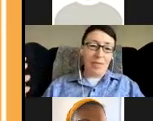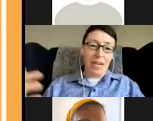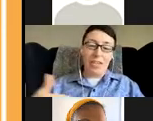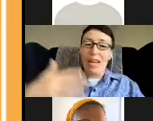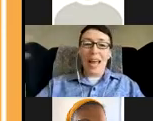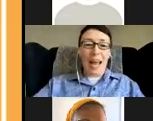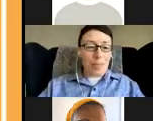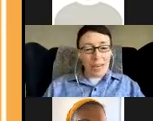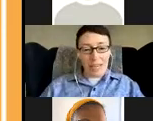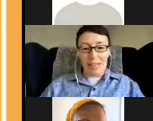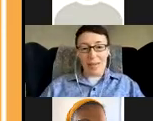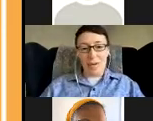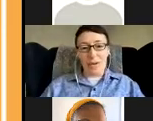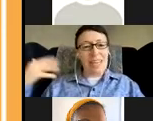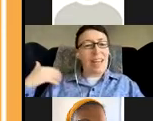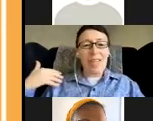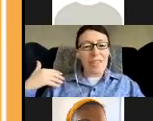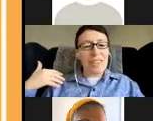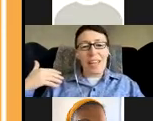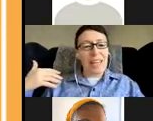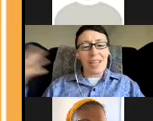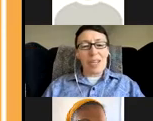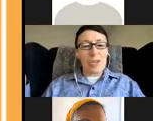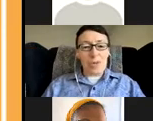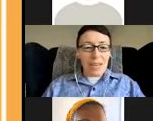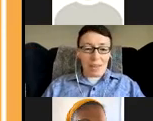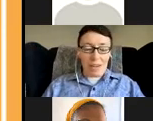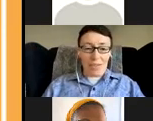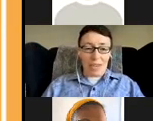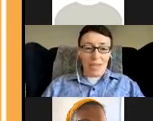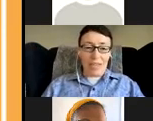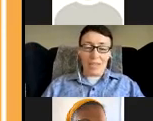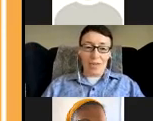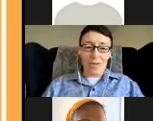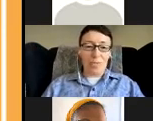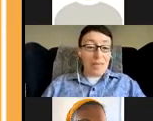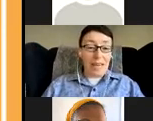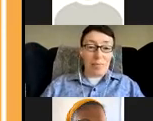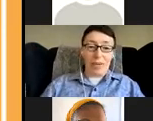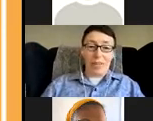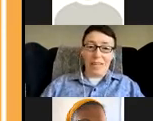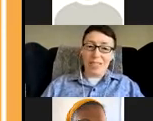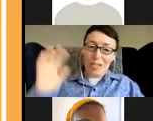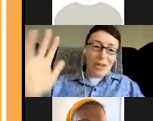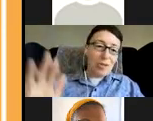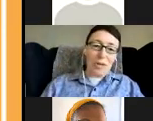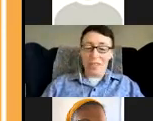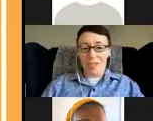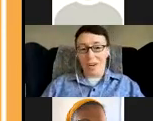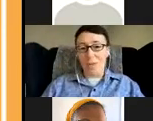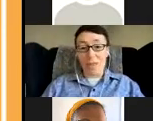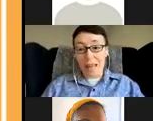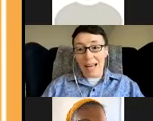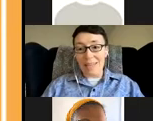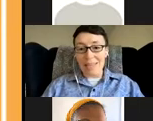this information and bring it into the community and not feel like you need a law degree to be an expert in this. So I just wanted to